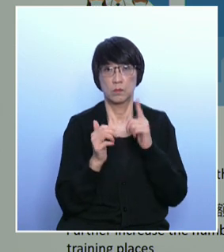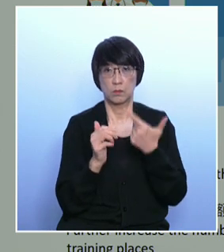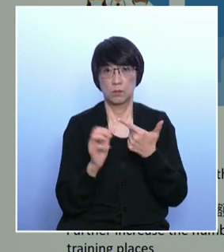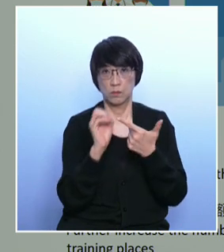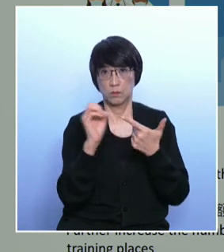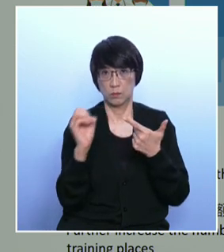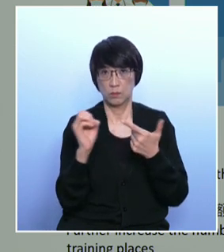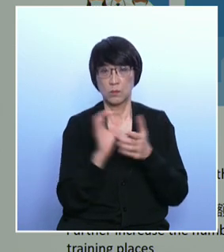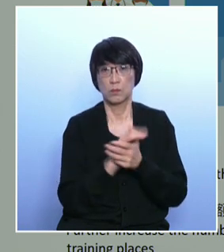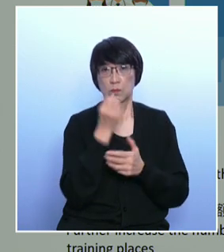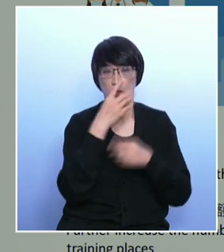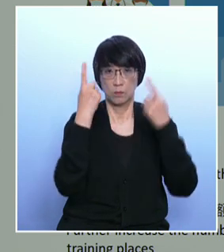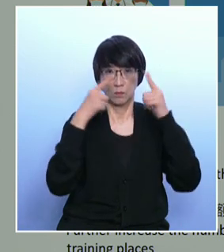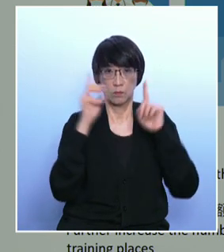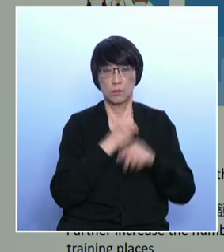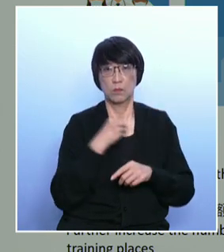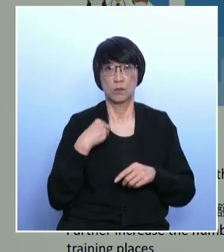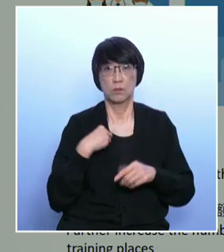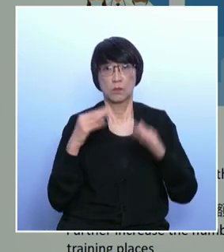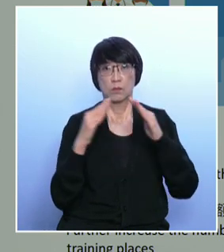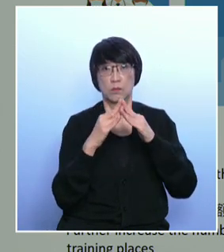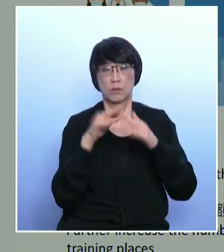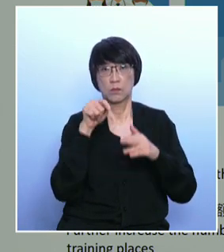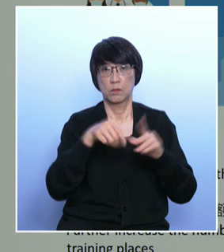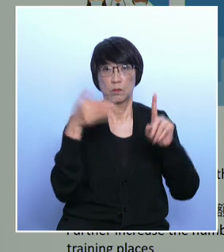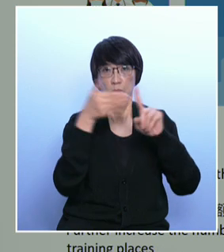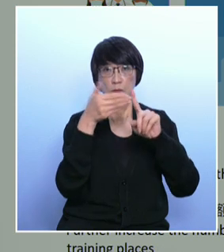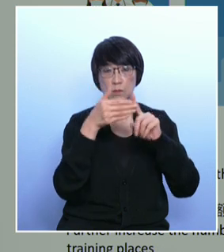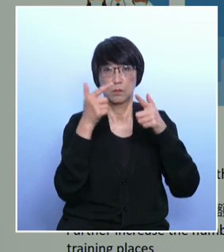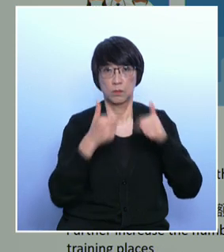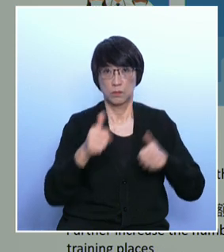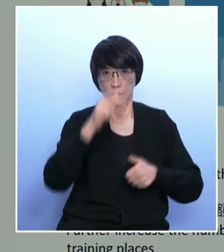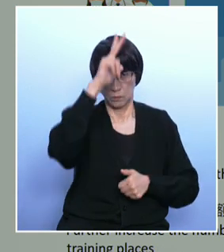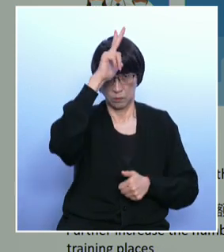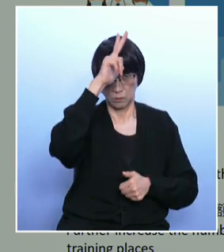want to have as many as 800 medical students.